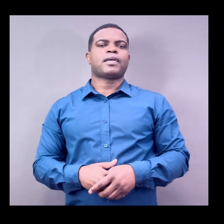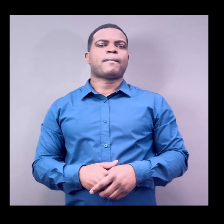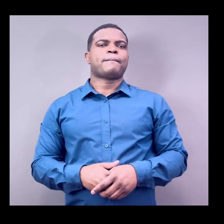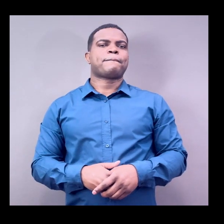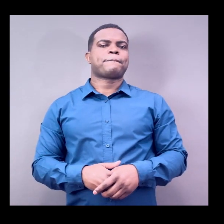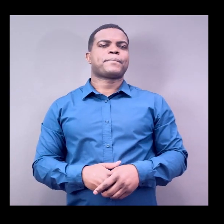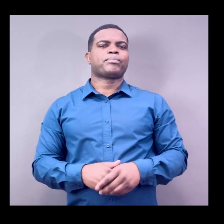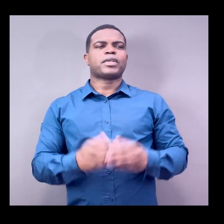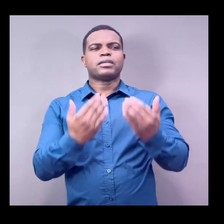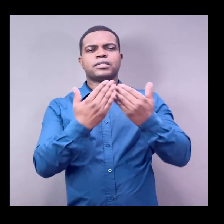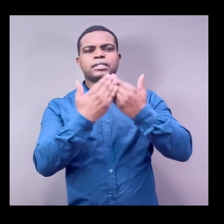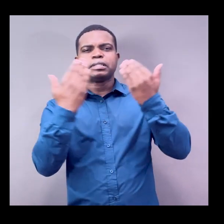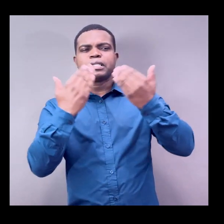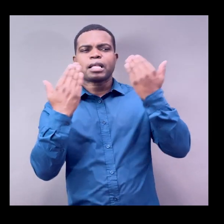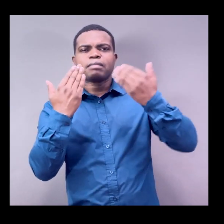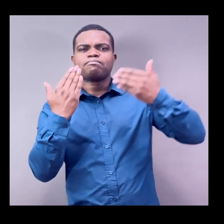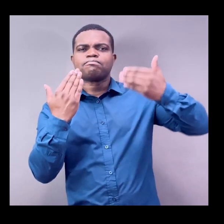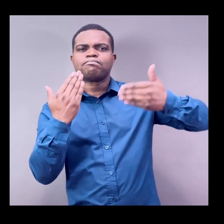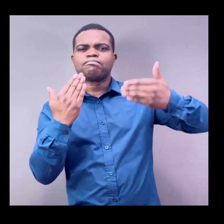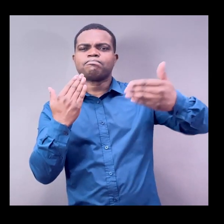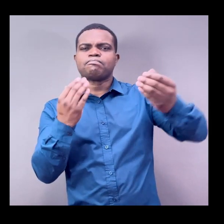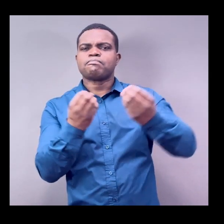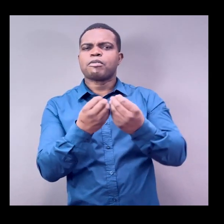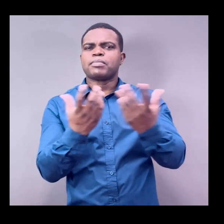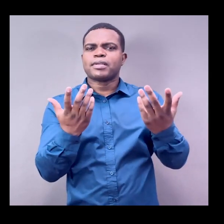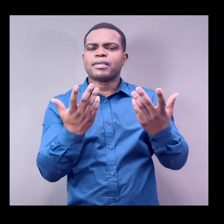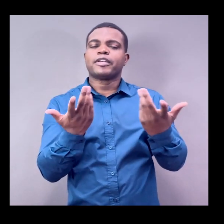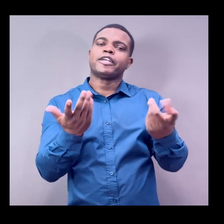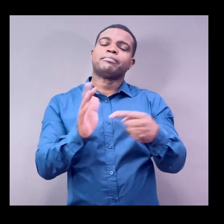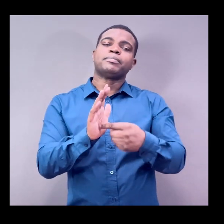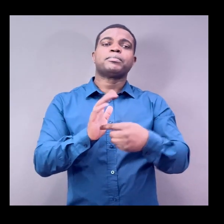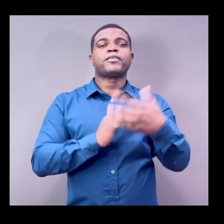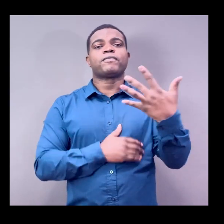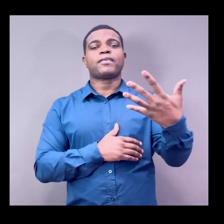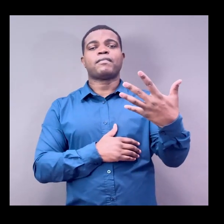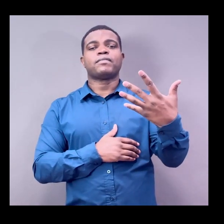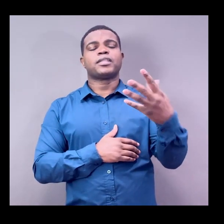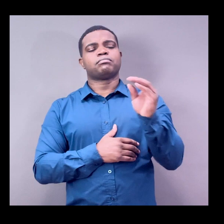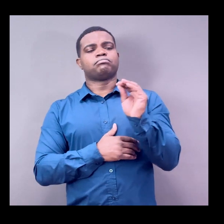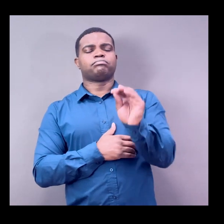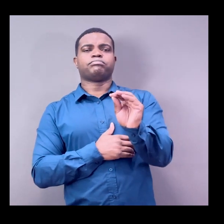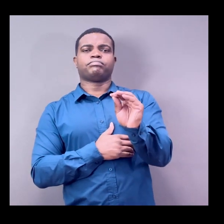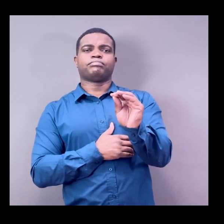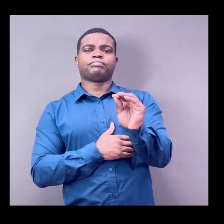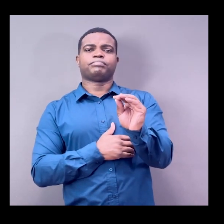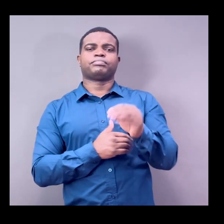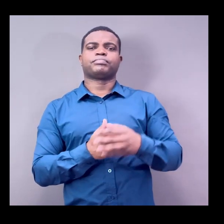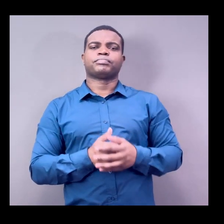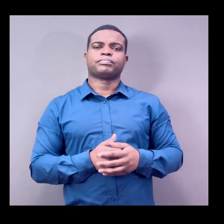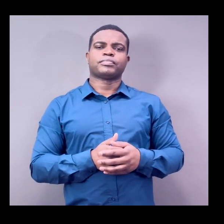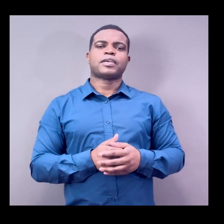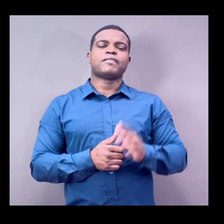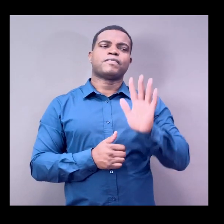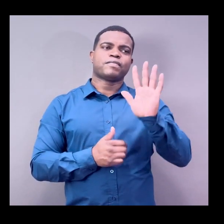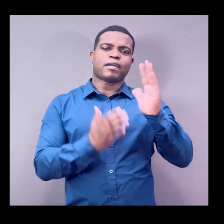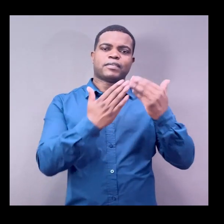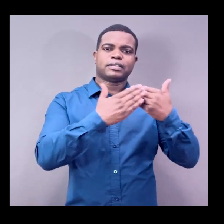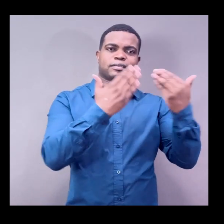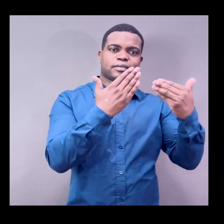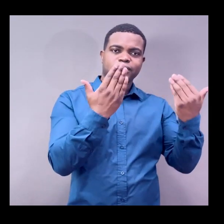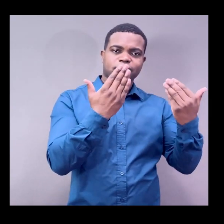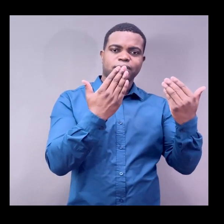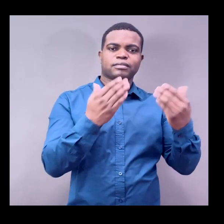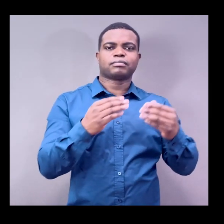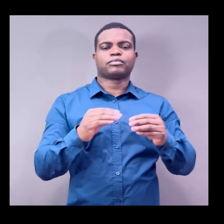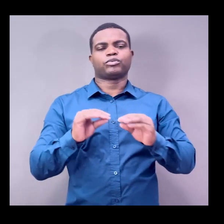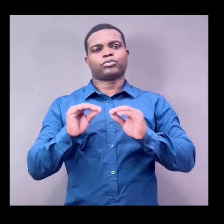the unit type is days. How many days now? Number of units, 5 days. So for 5 days you